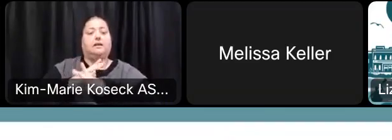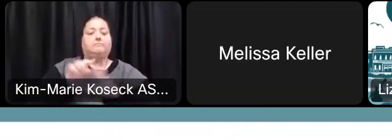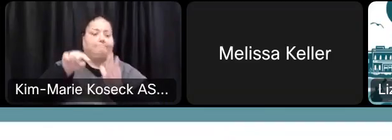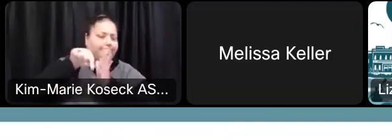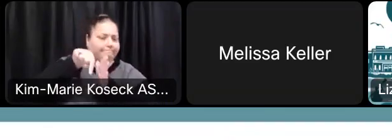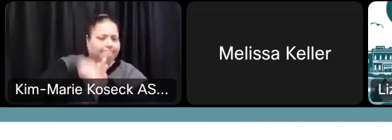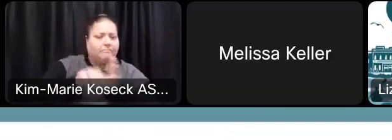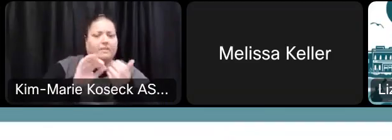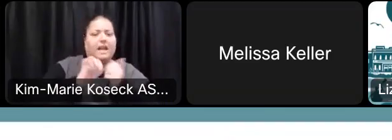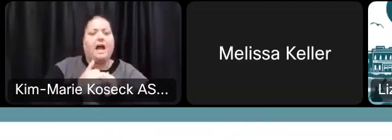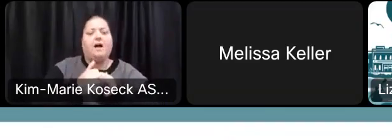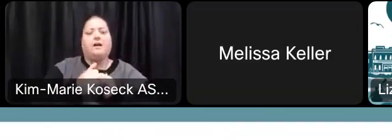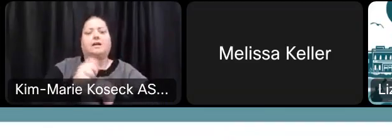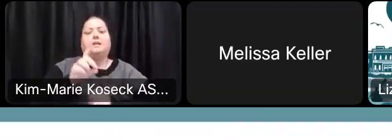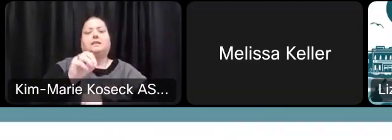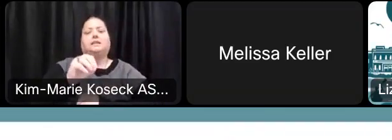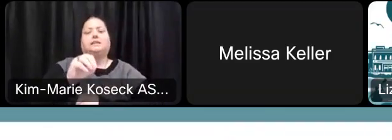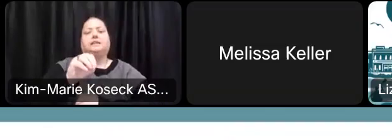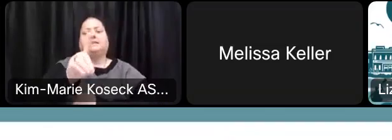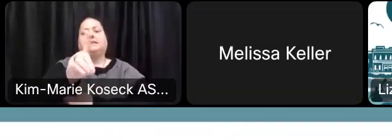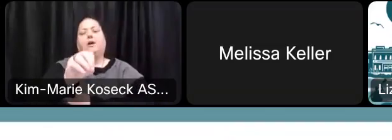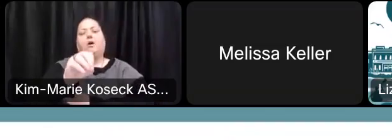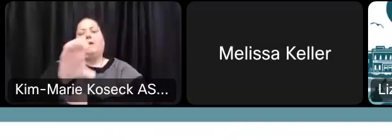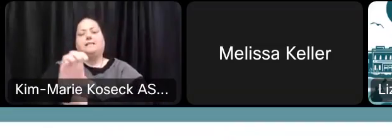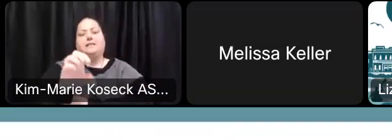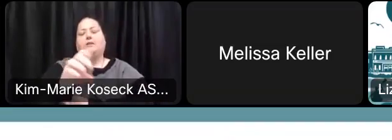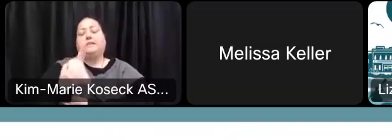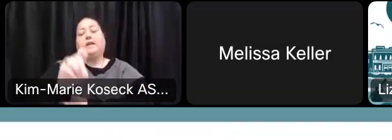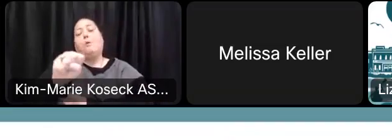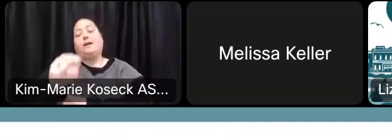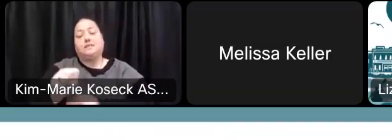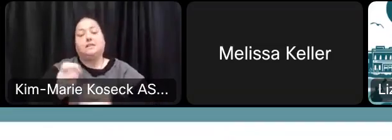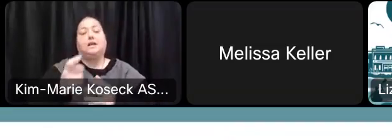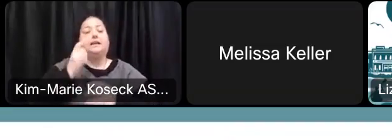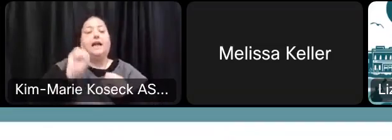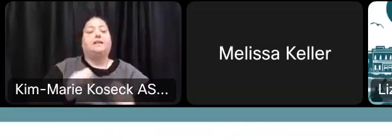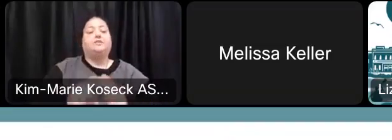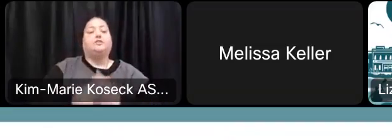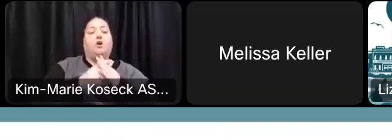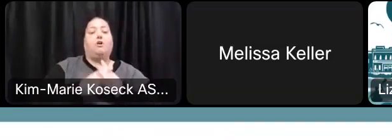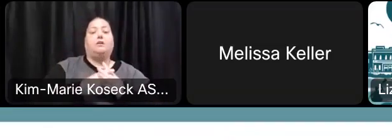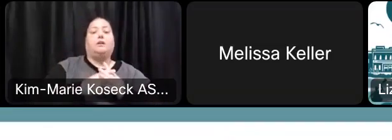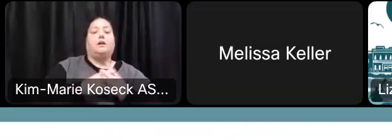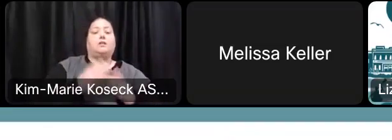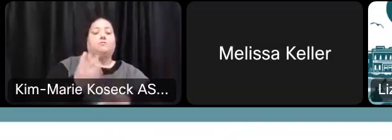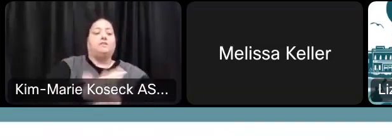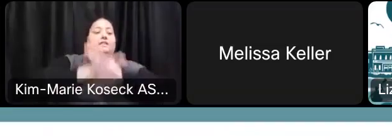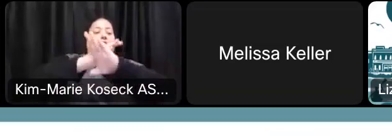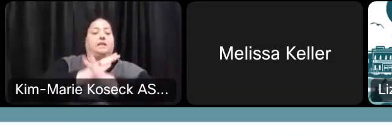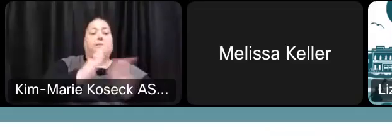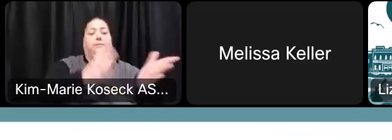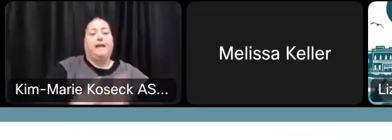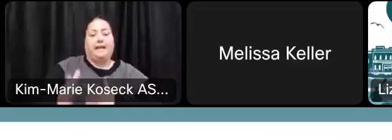into how DOS programs can help put resiliency plans and projects into